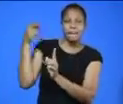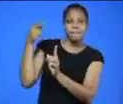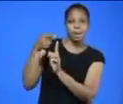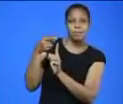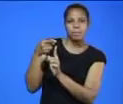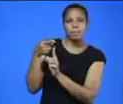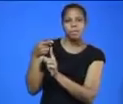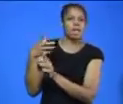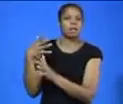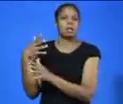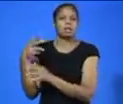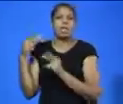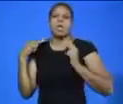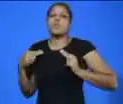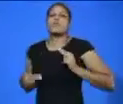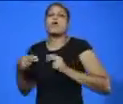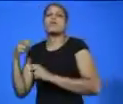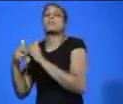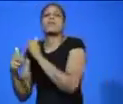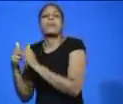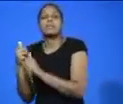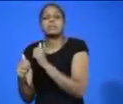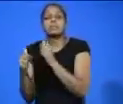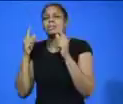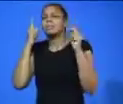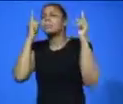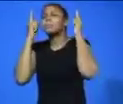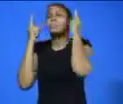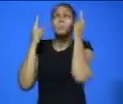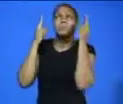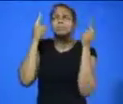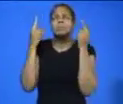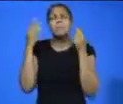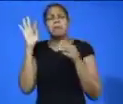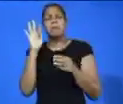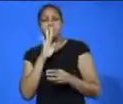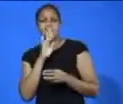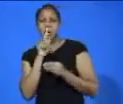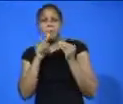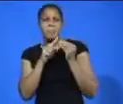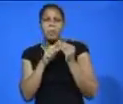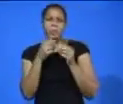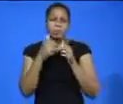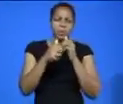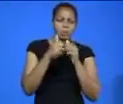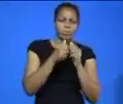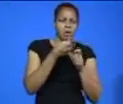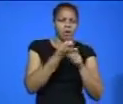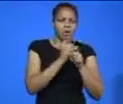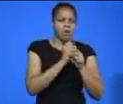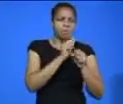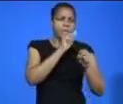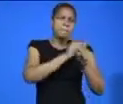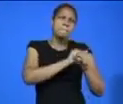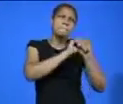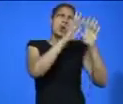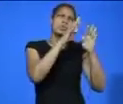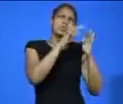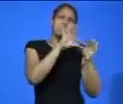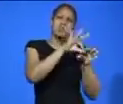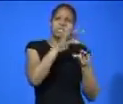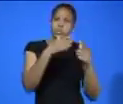and human perplexity. I'm talking about the saga from the mountaintop of our spiritual height to